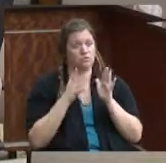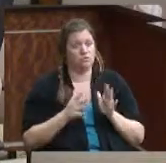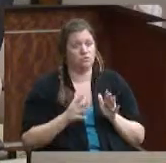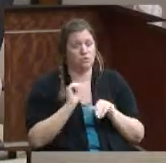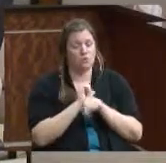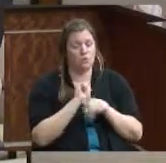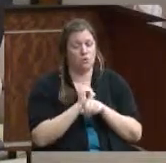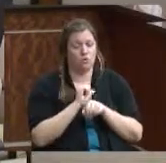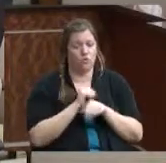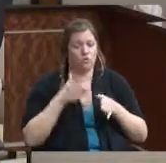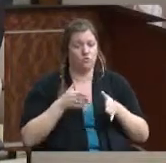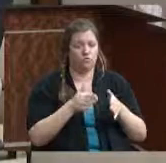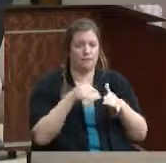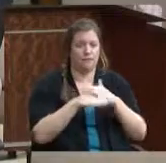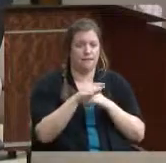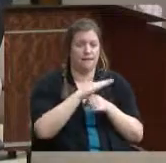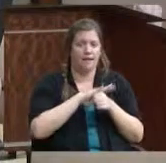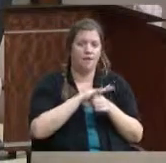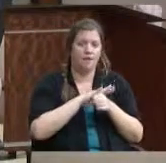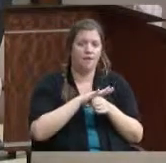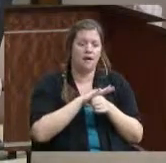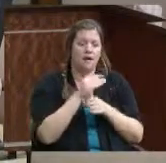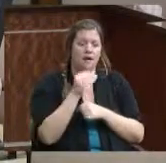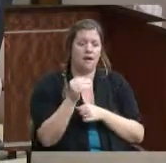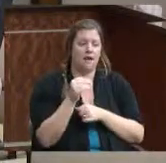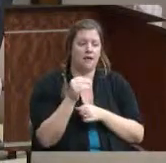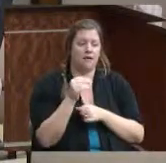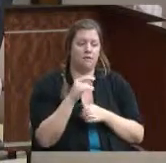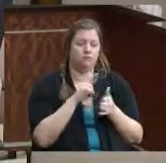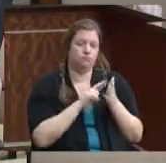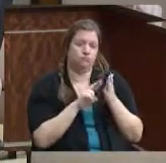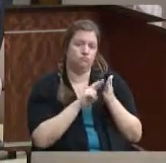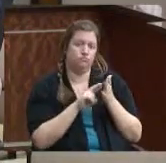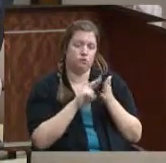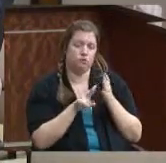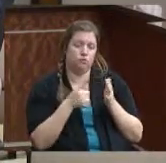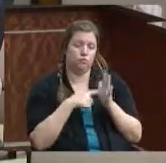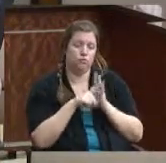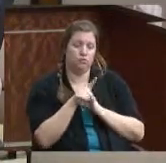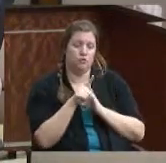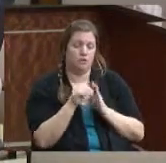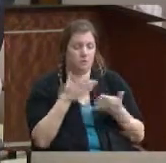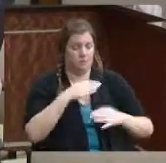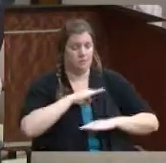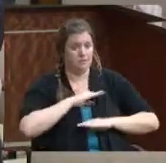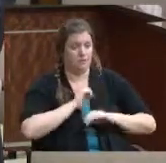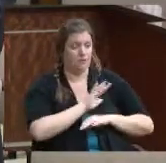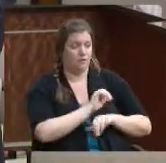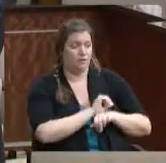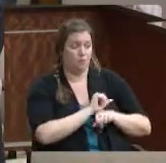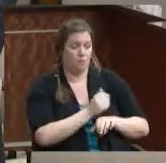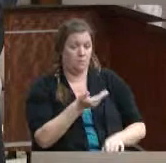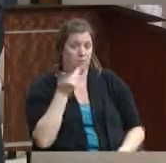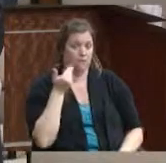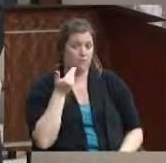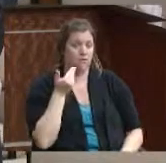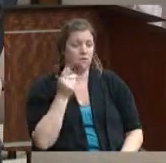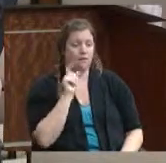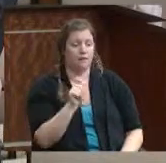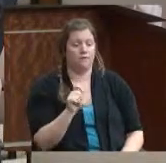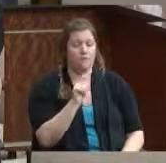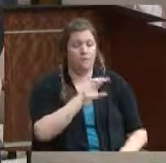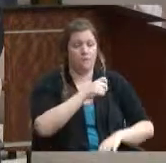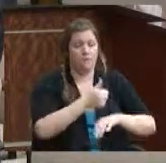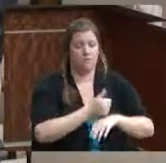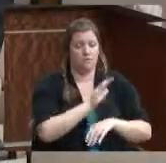work on streets in the area, and their references check out, plus we've been satisfied with their work in the past. Therefore, based